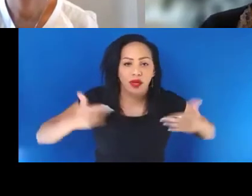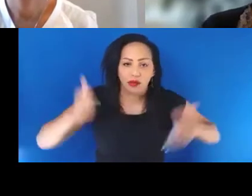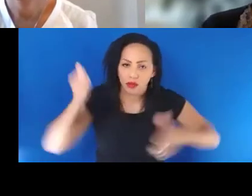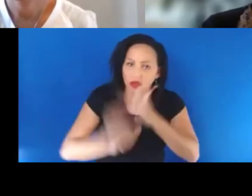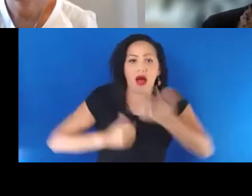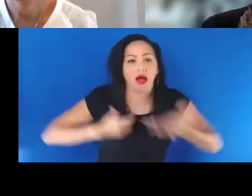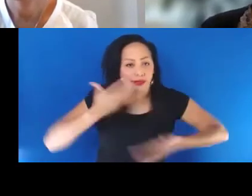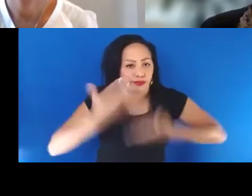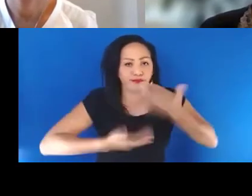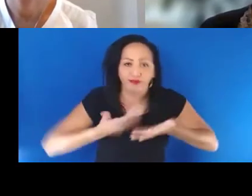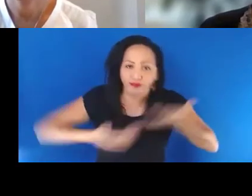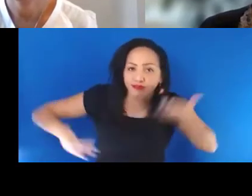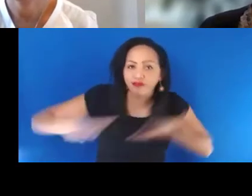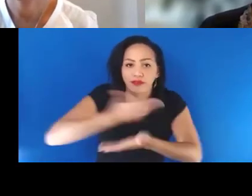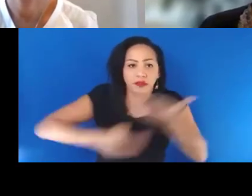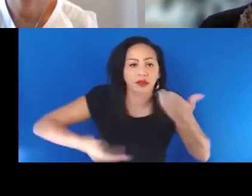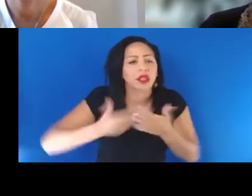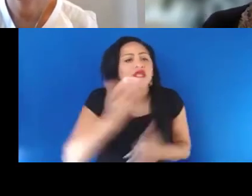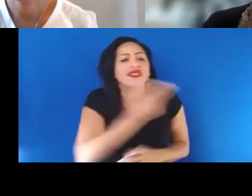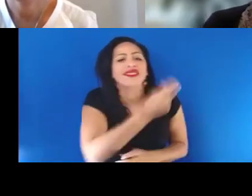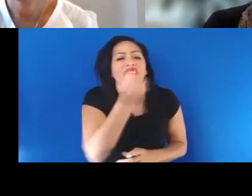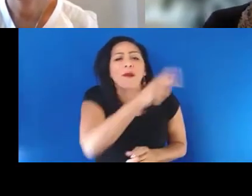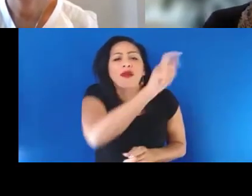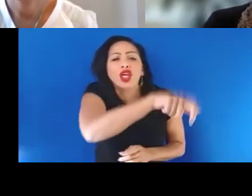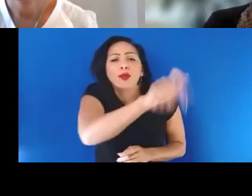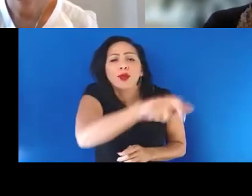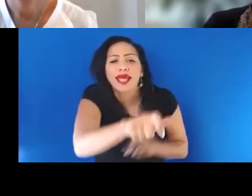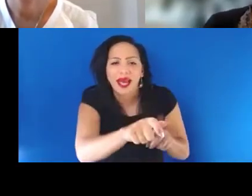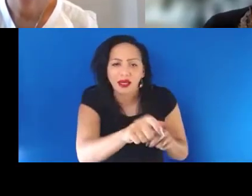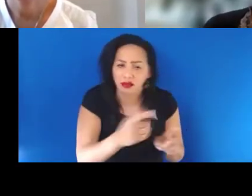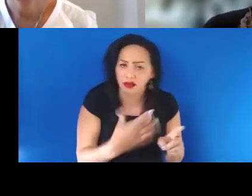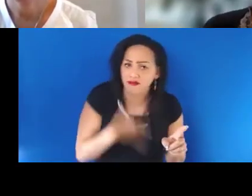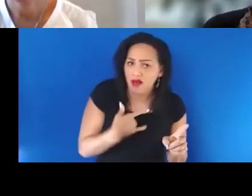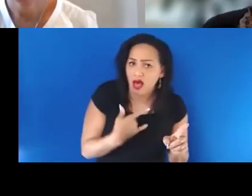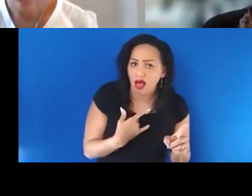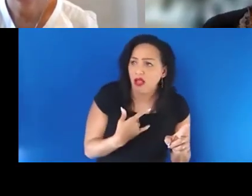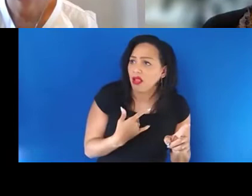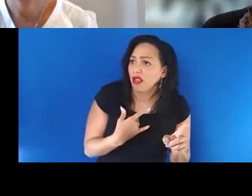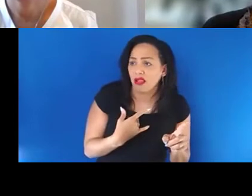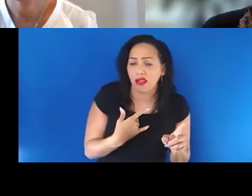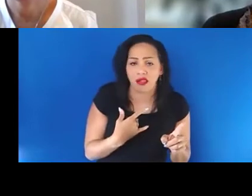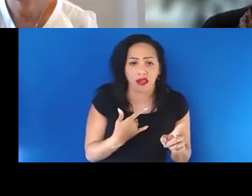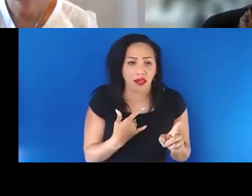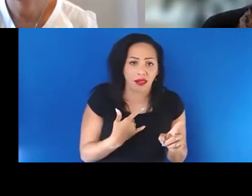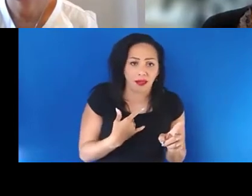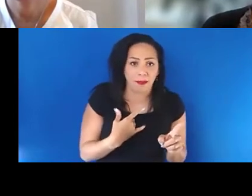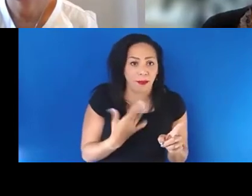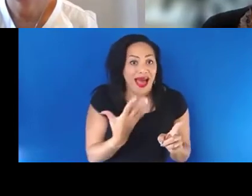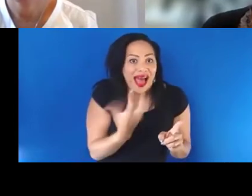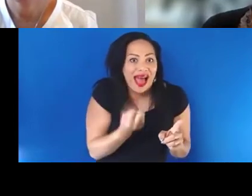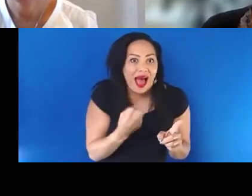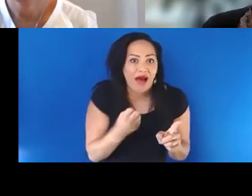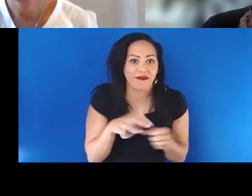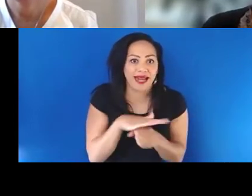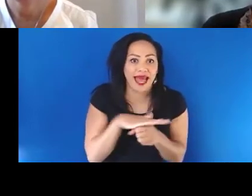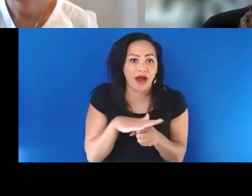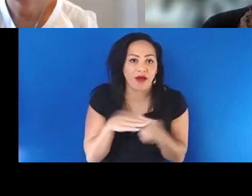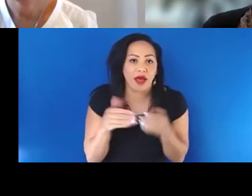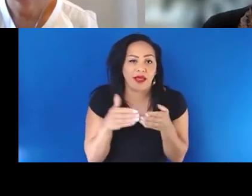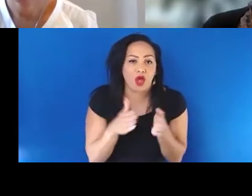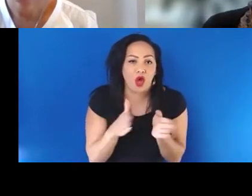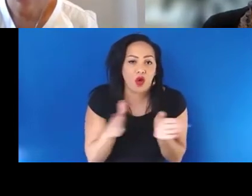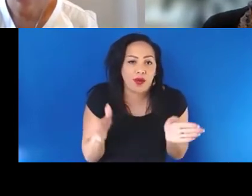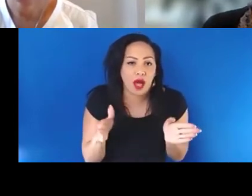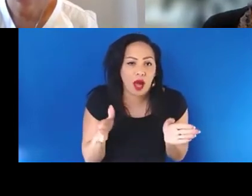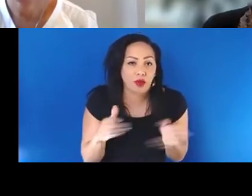sense from some of the communicators that there is a space that's sort of opening up for them to talk about it, but